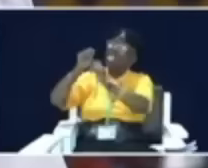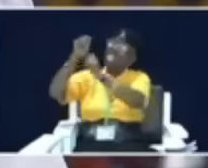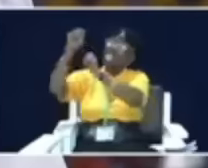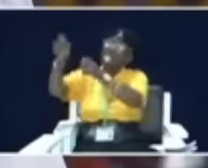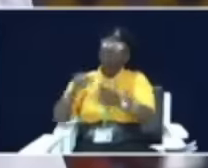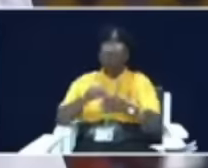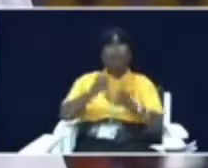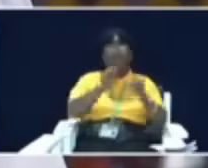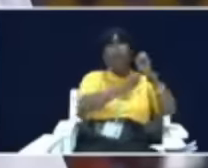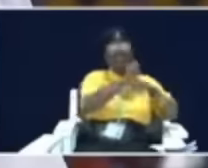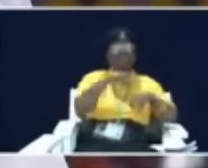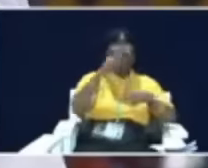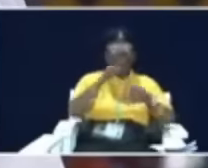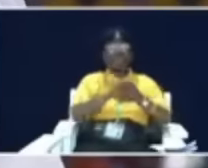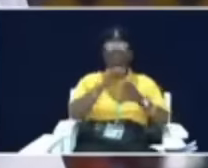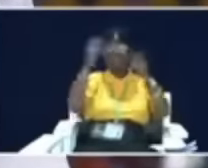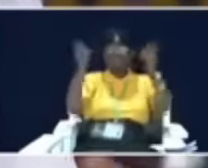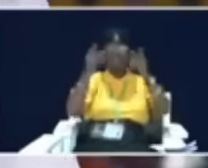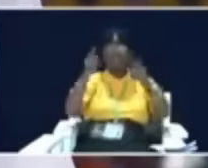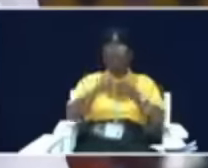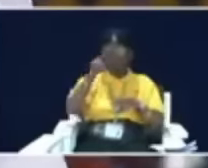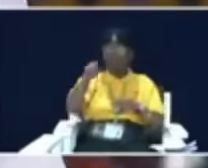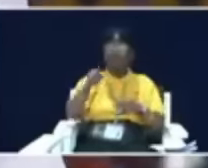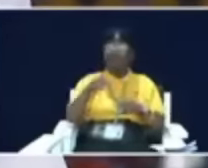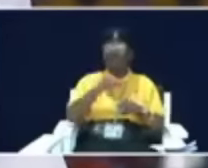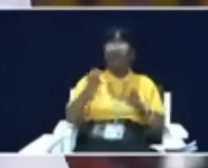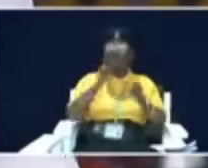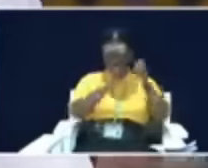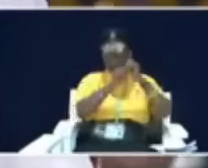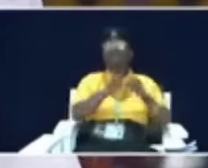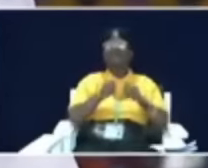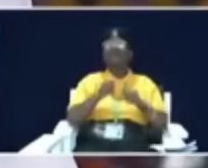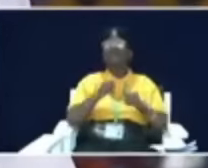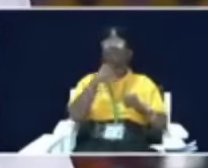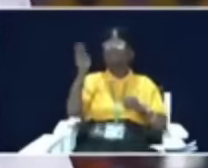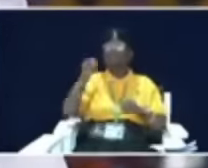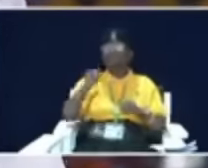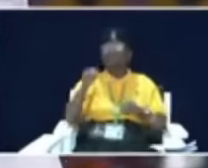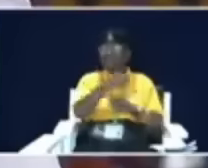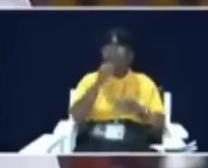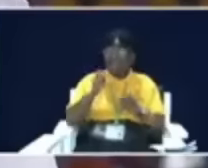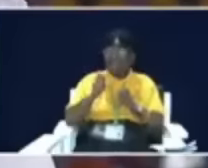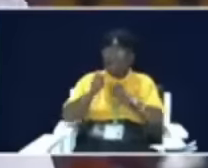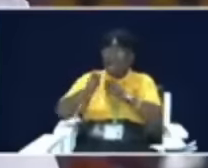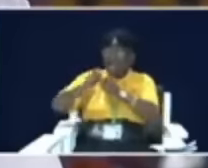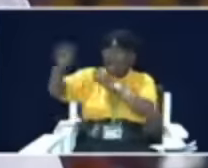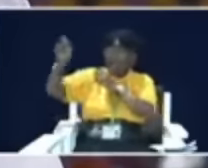you." And Elisha said, "Okay, take that arrow now, smite the ground."